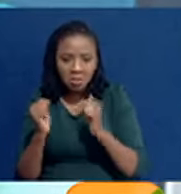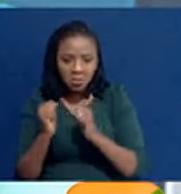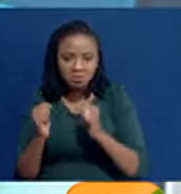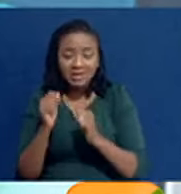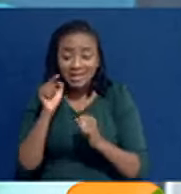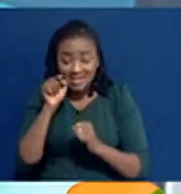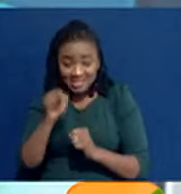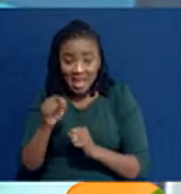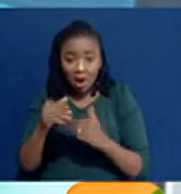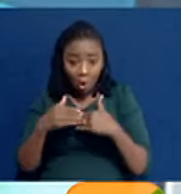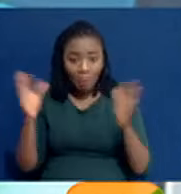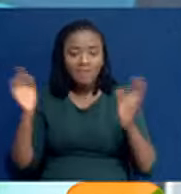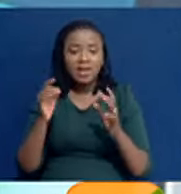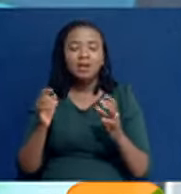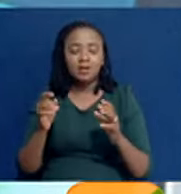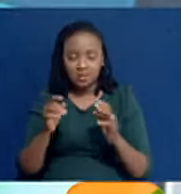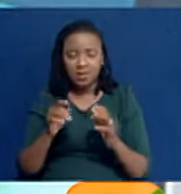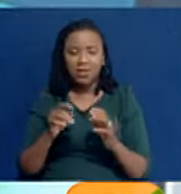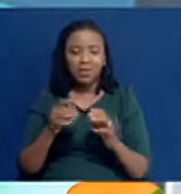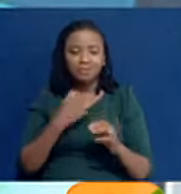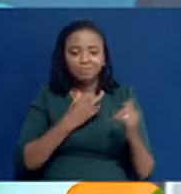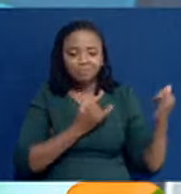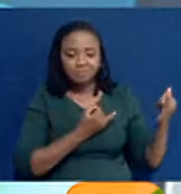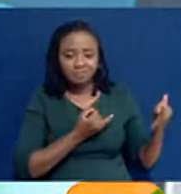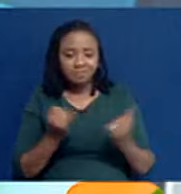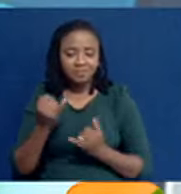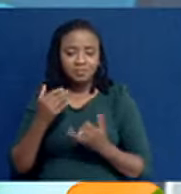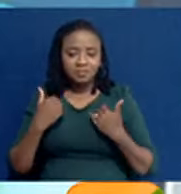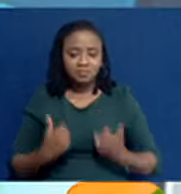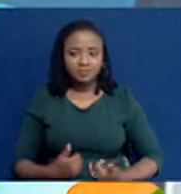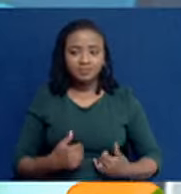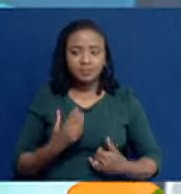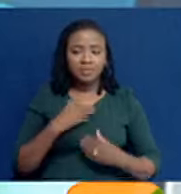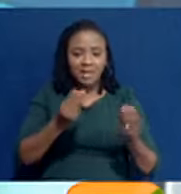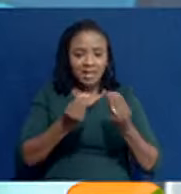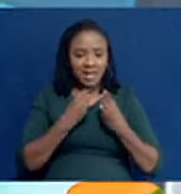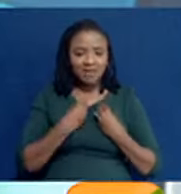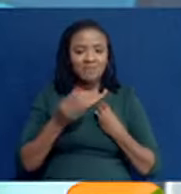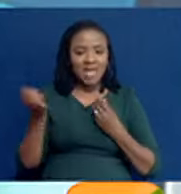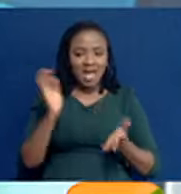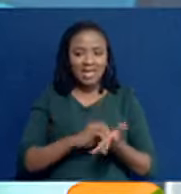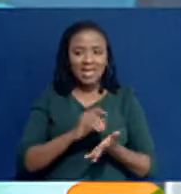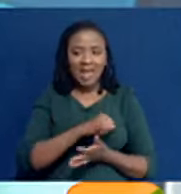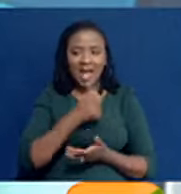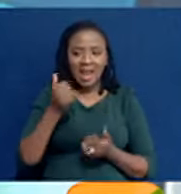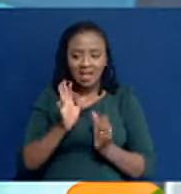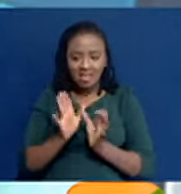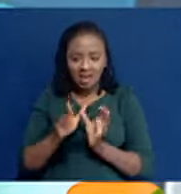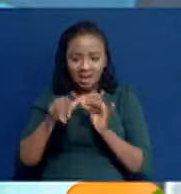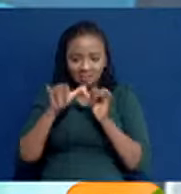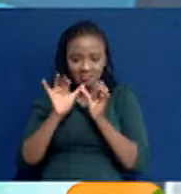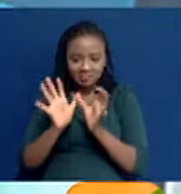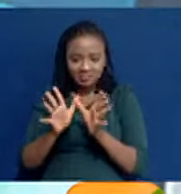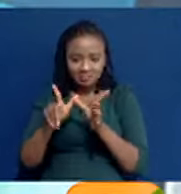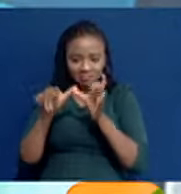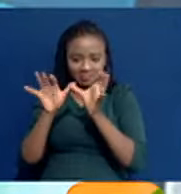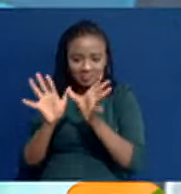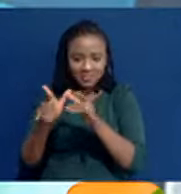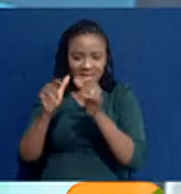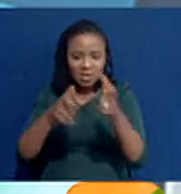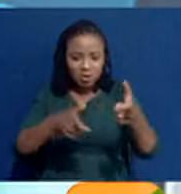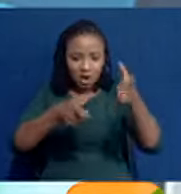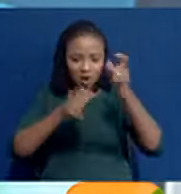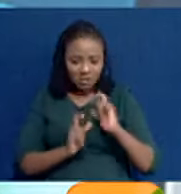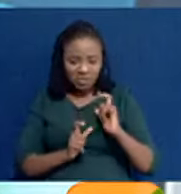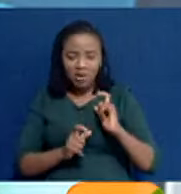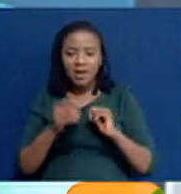at the end of it, they presented me with another eagle. So I said, there must be something in these eagles with Beth Mugo.